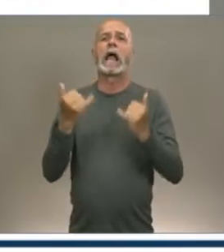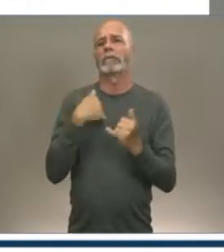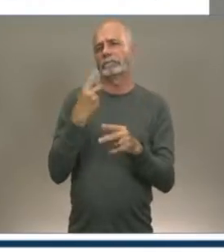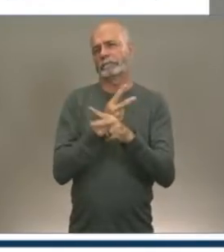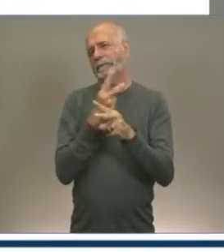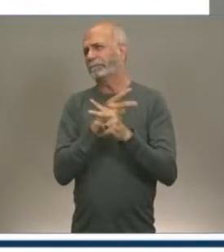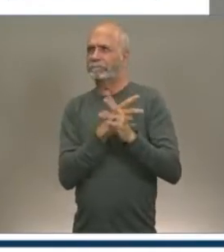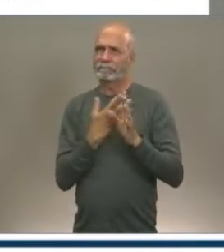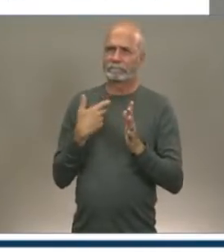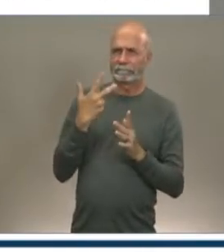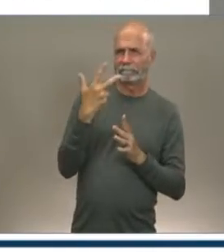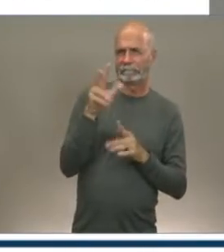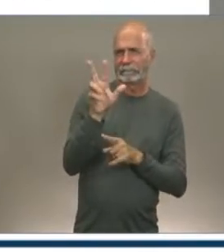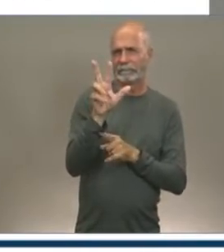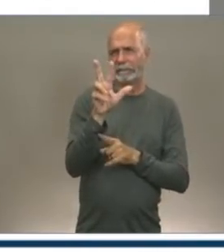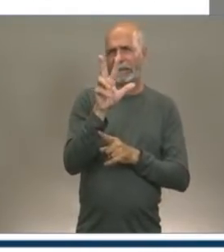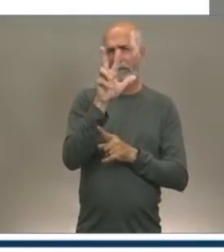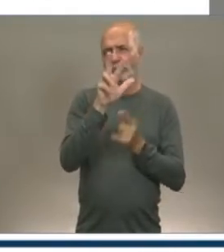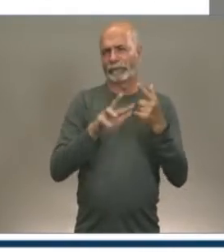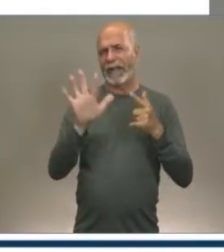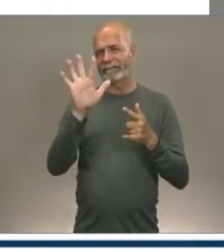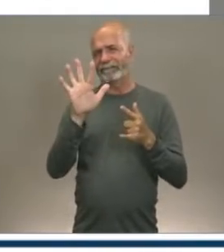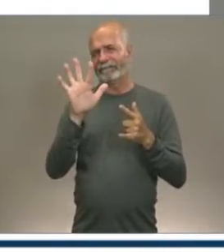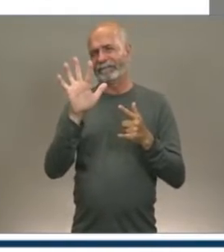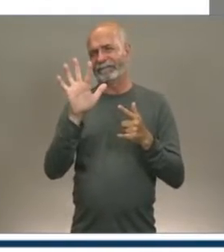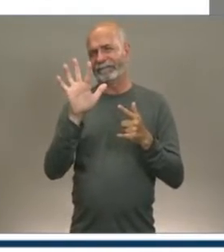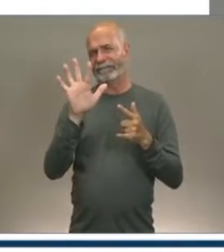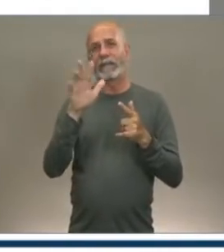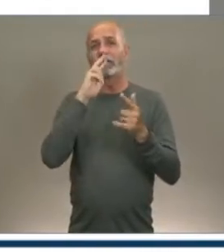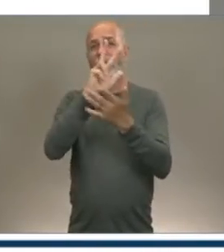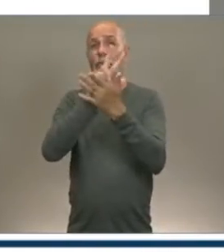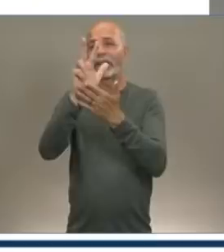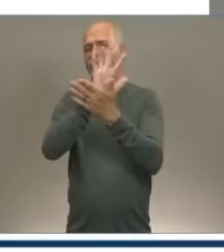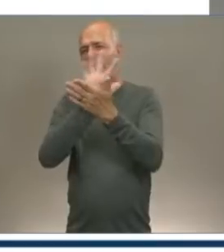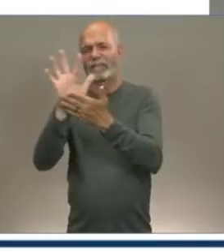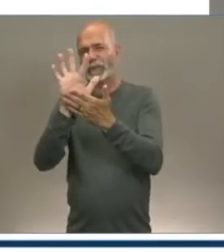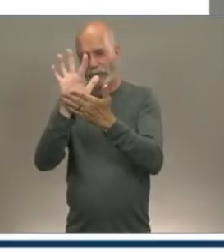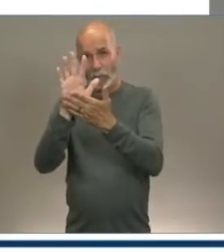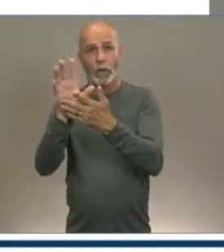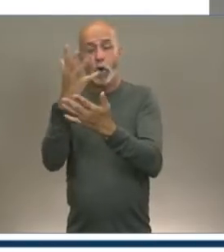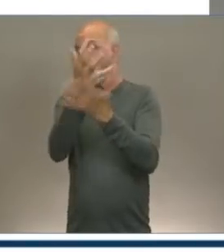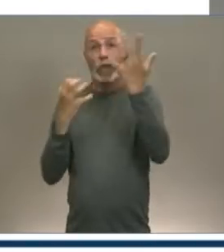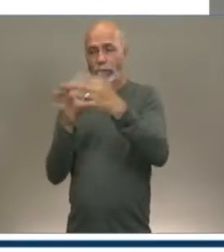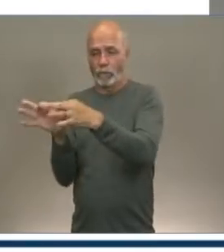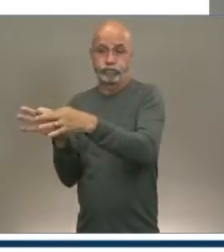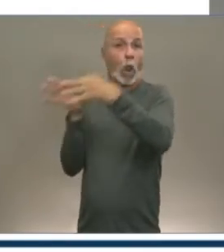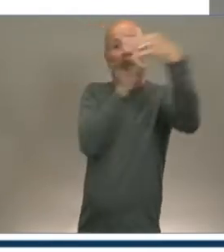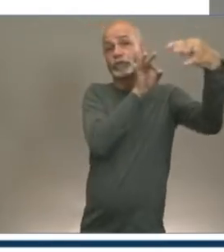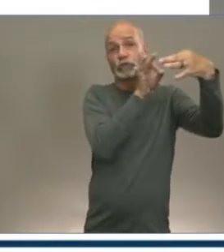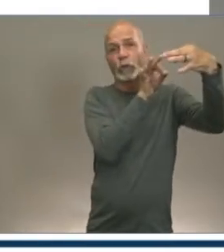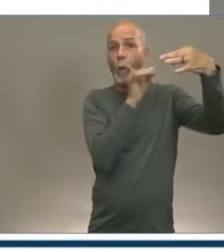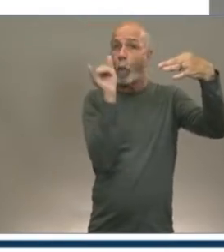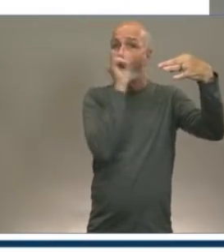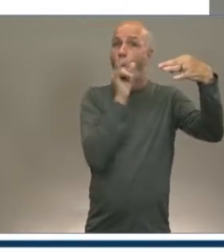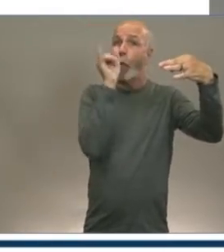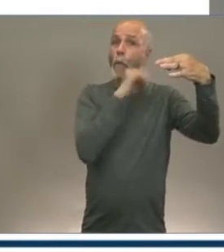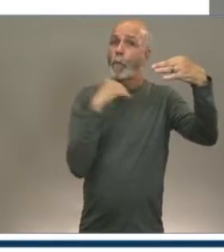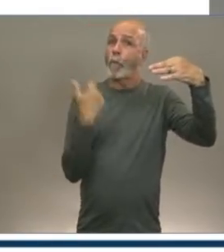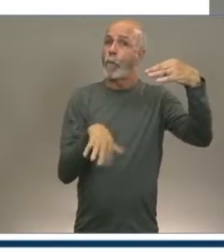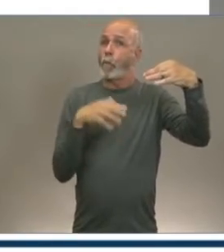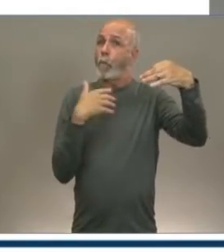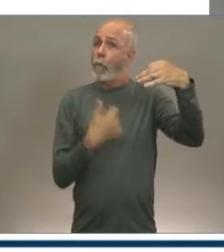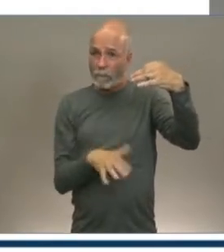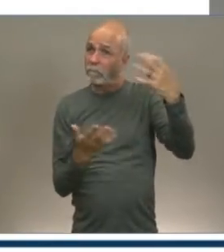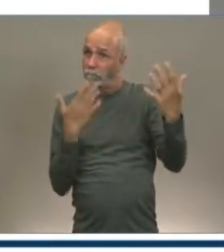scheduled. 200,000 Nova Scotians have been invited to move their appointments up, and 75% of them have already done